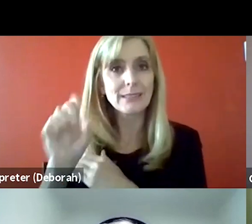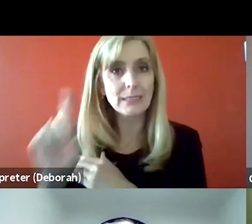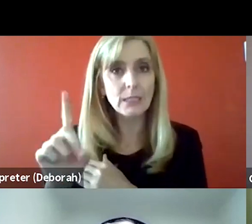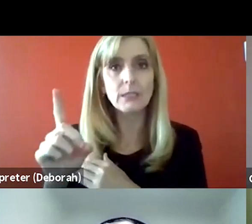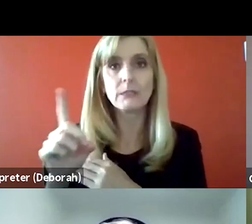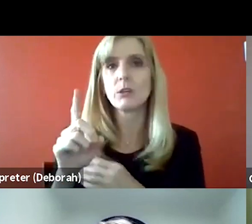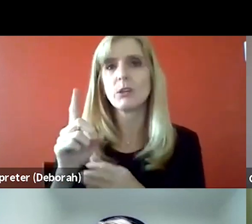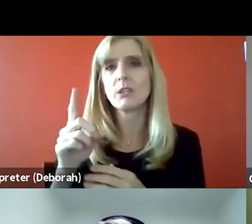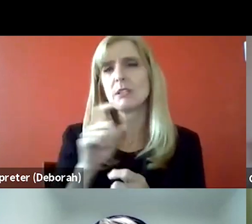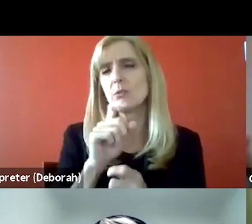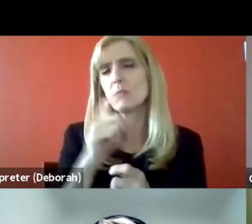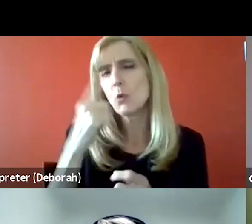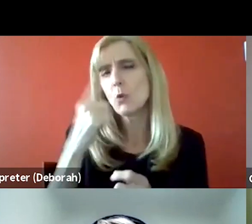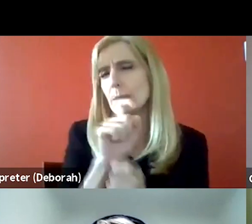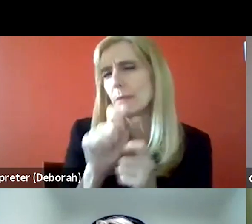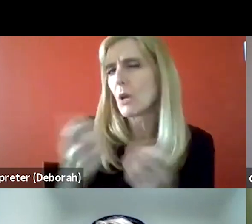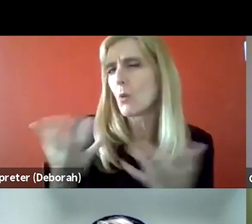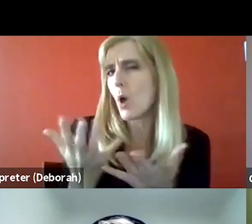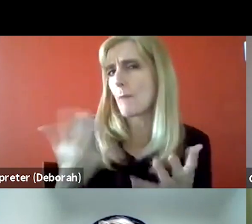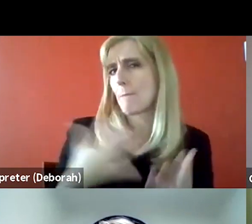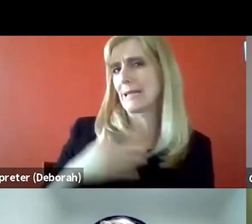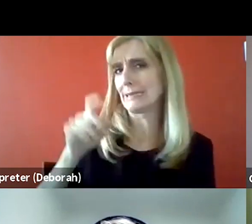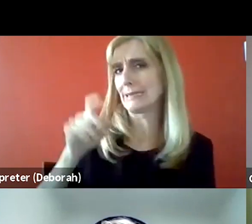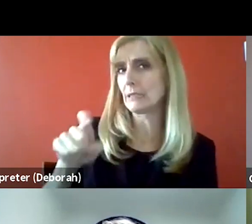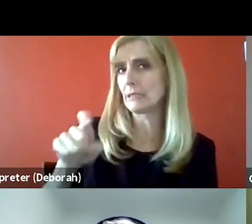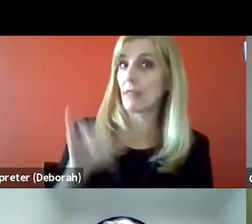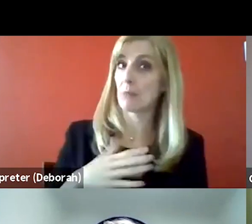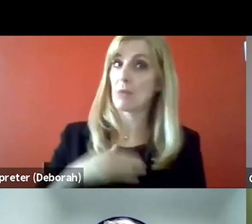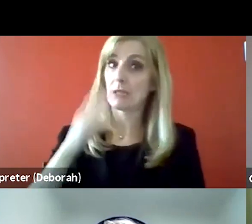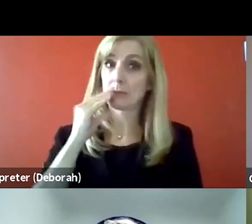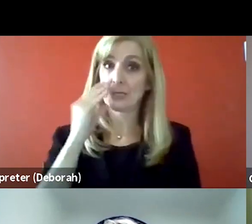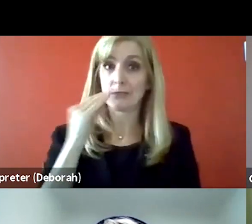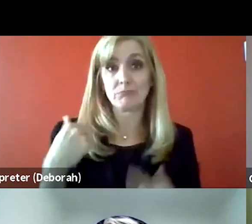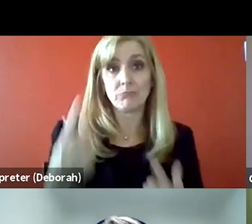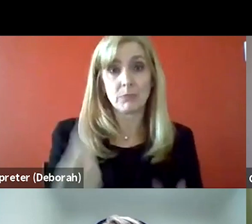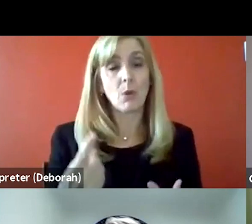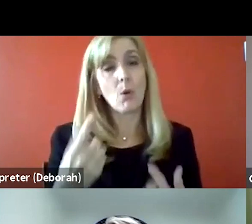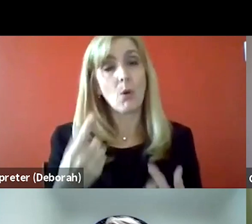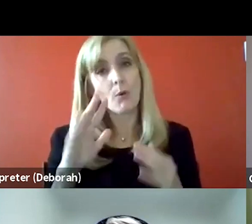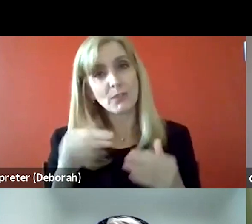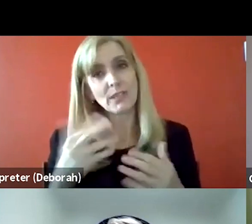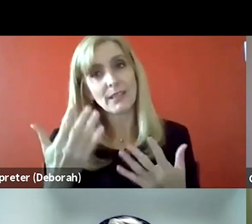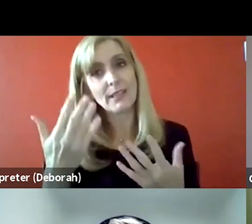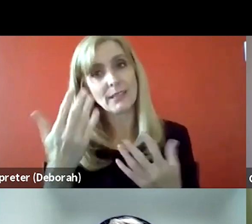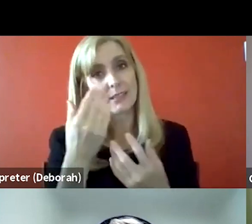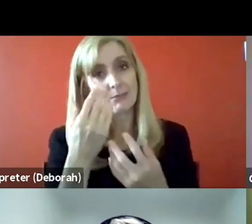and et cetera. But that's my experience, and hopefully it can inform anybody.